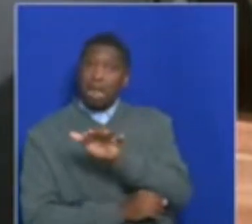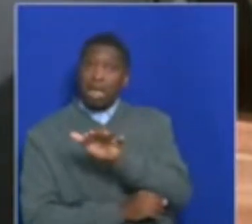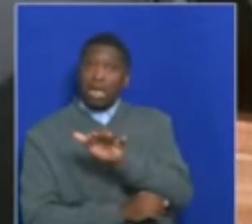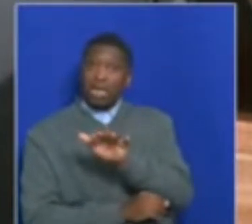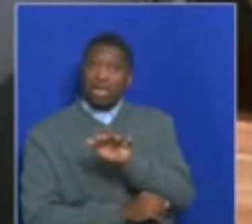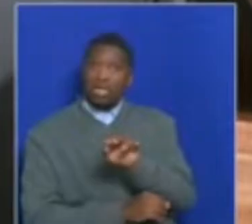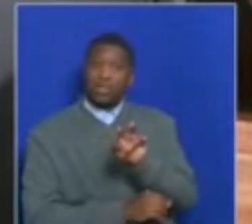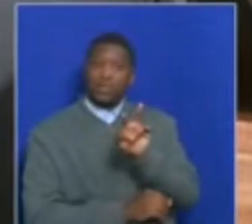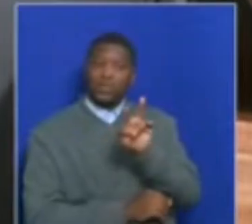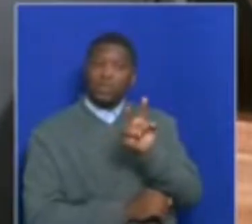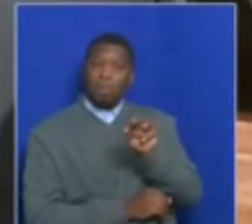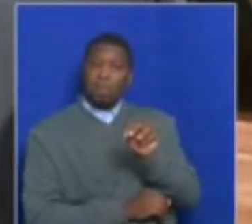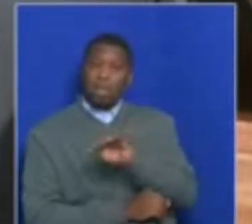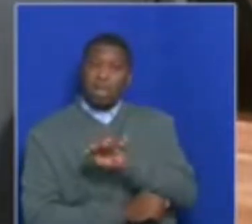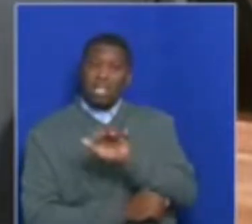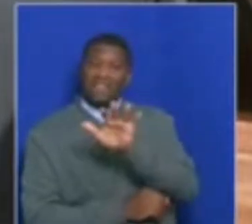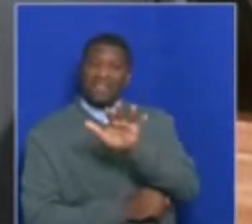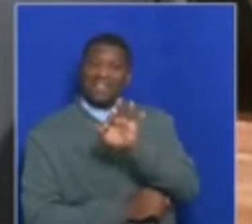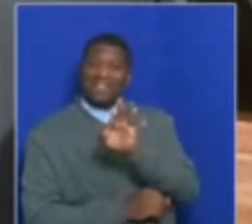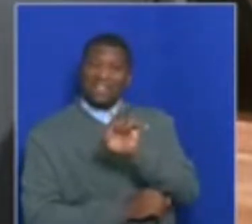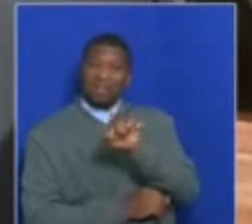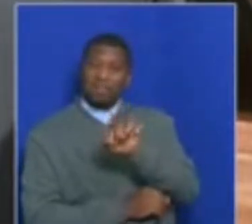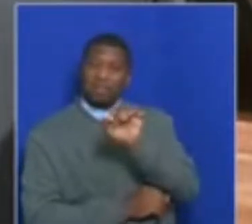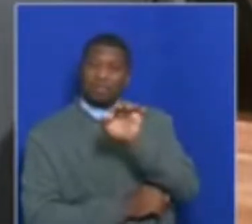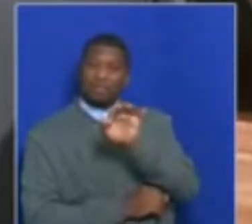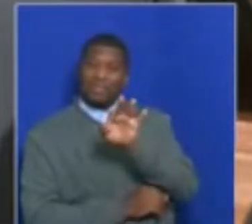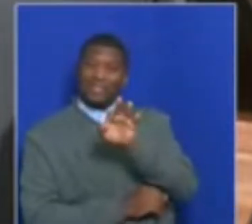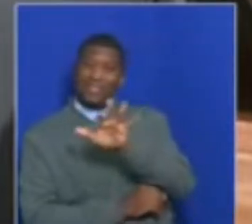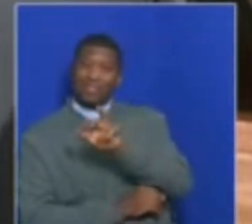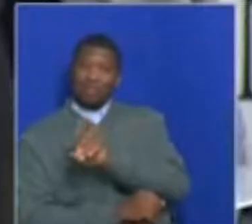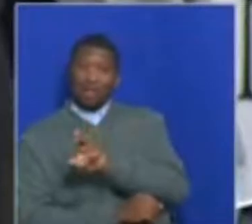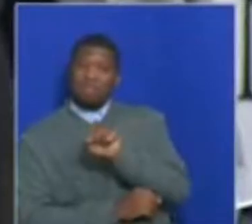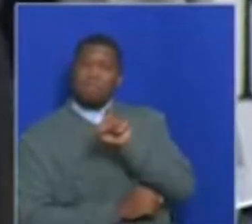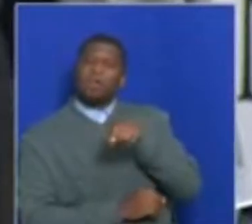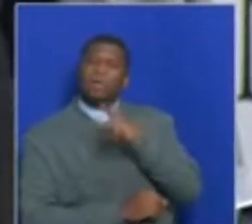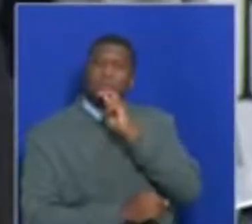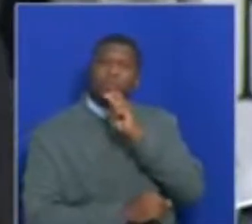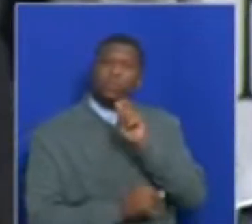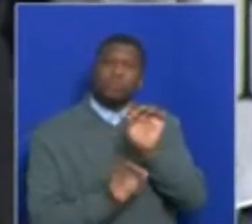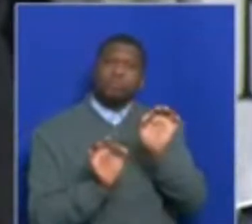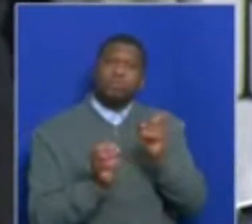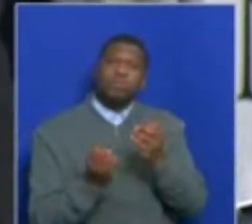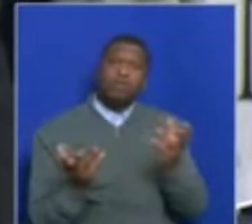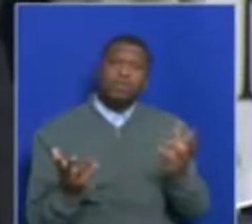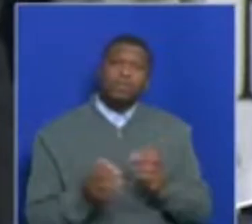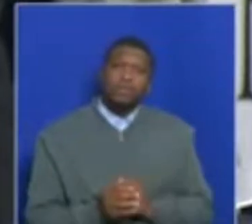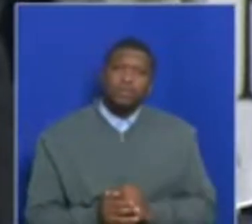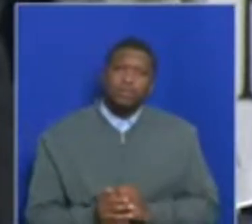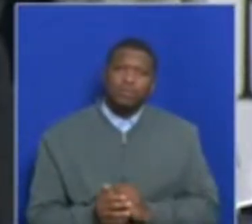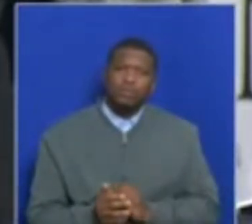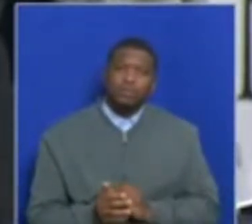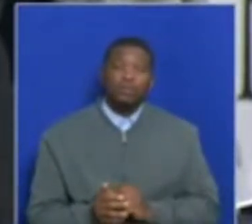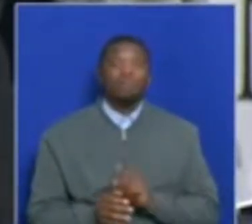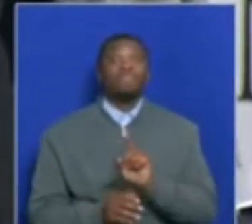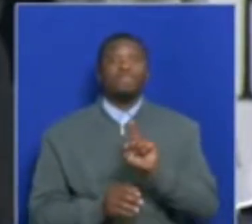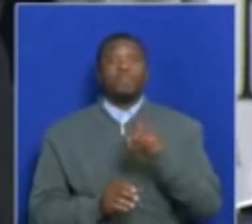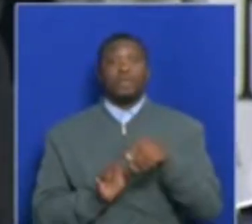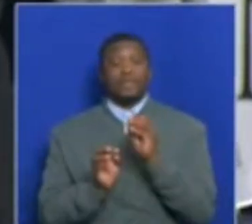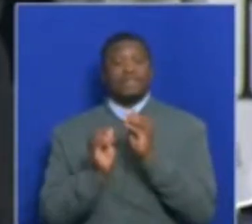2,053,650 rands. What should that be corrected to? Okay, it should be corrected to